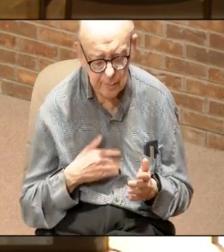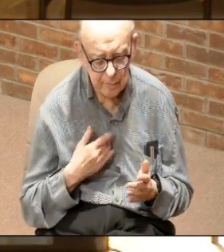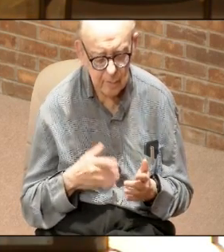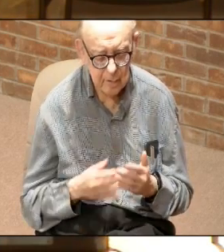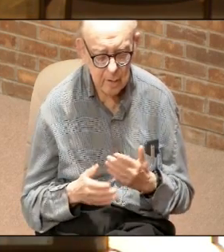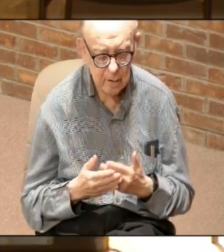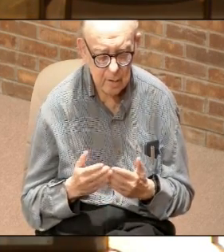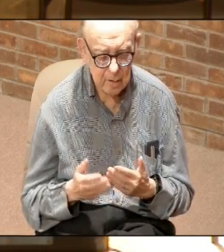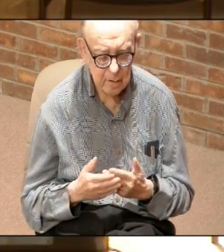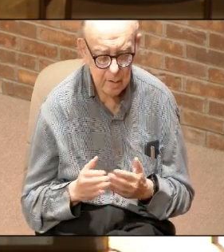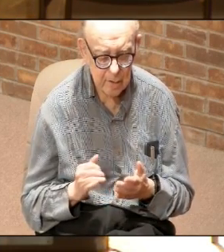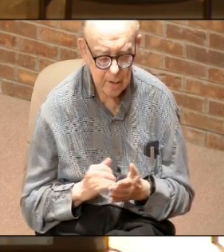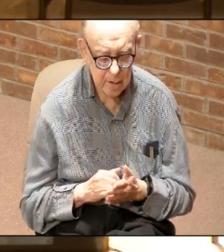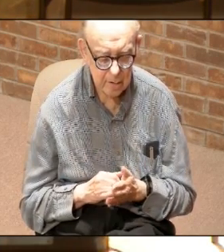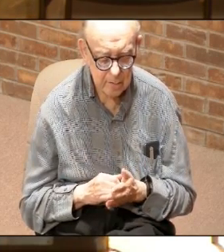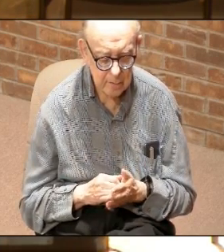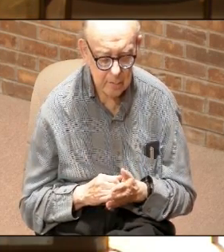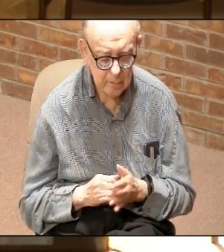she was displaying.